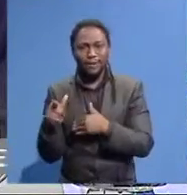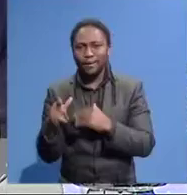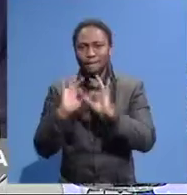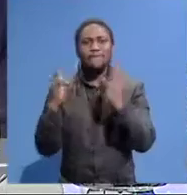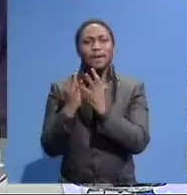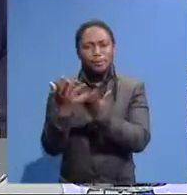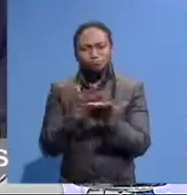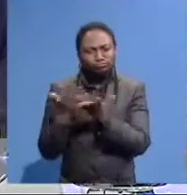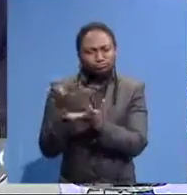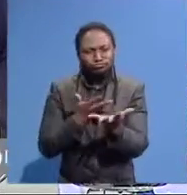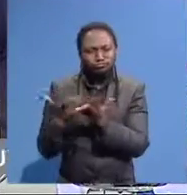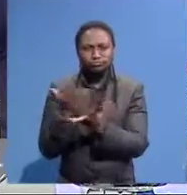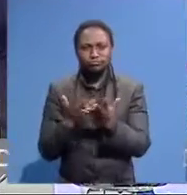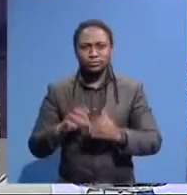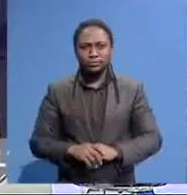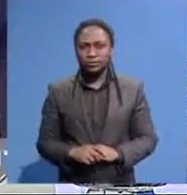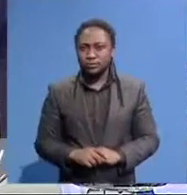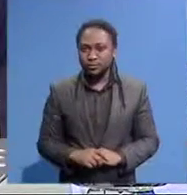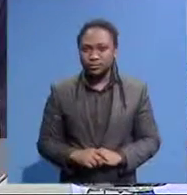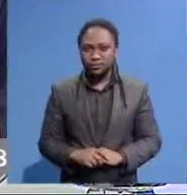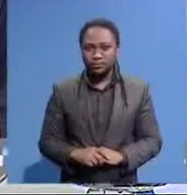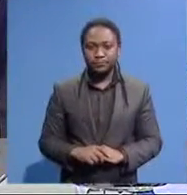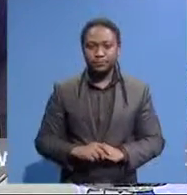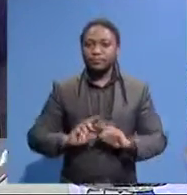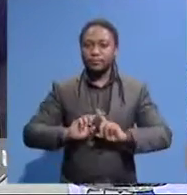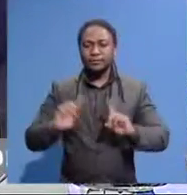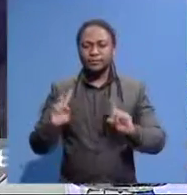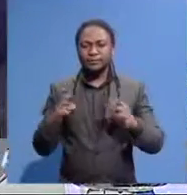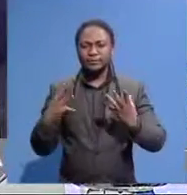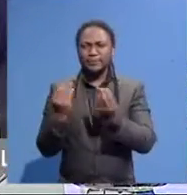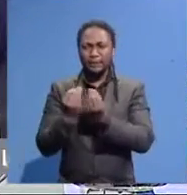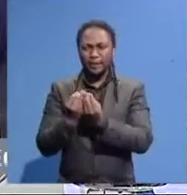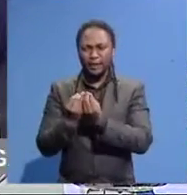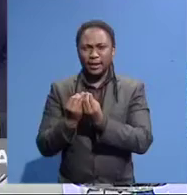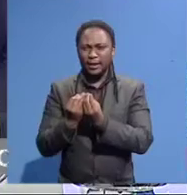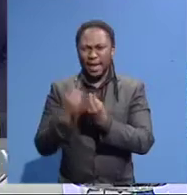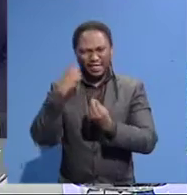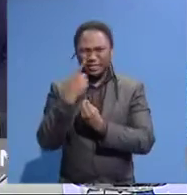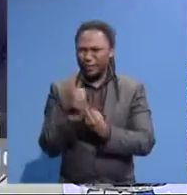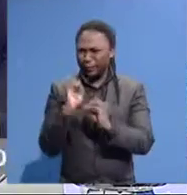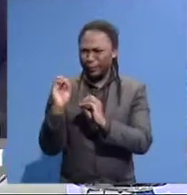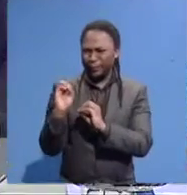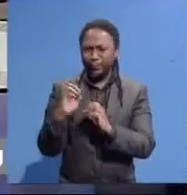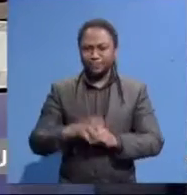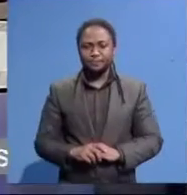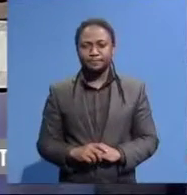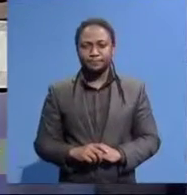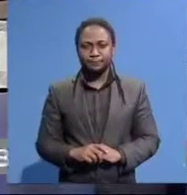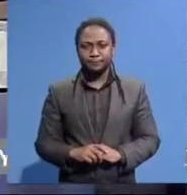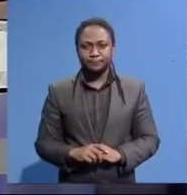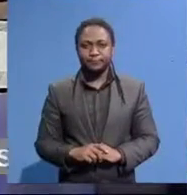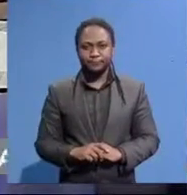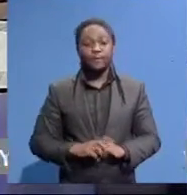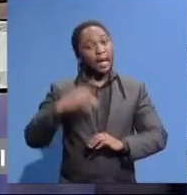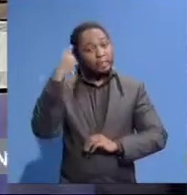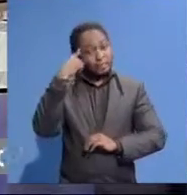discussion. But I still feel as though we need to go, there's something more. We're missing something somewhere. Well, I think the beauty